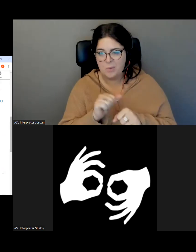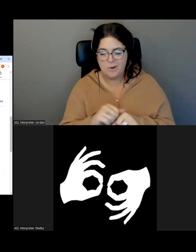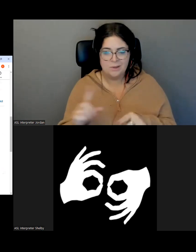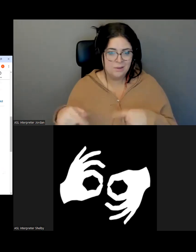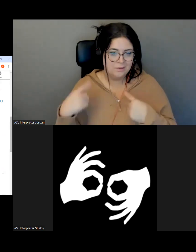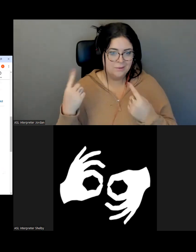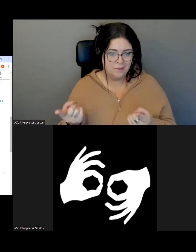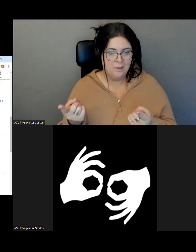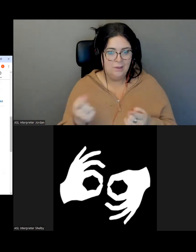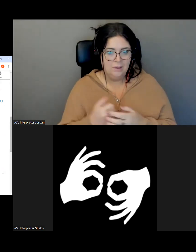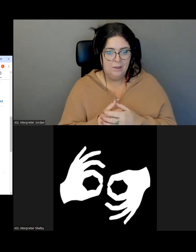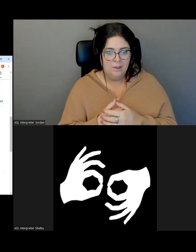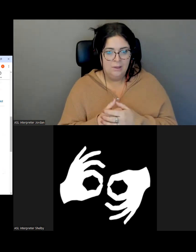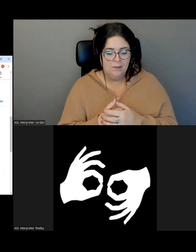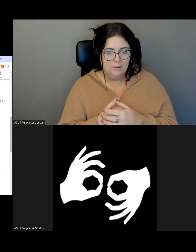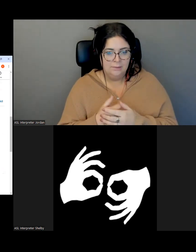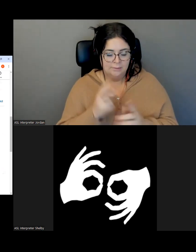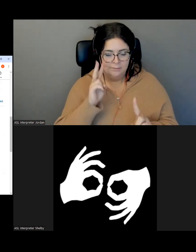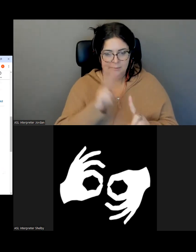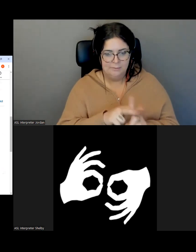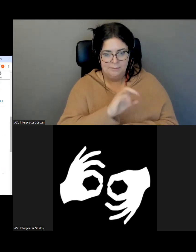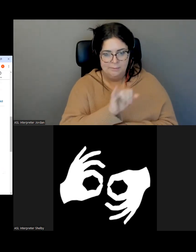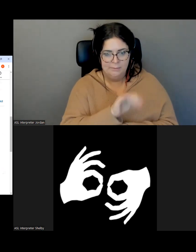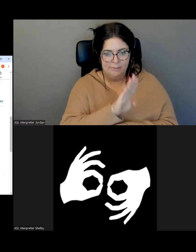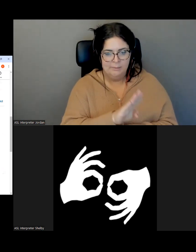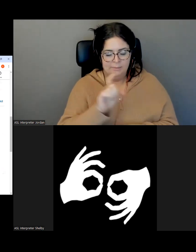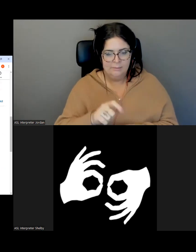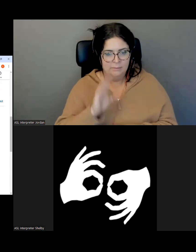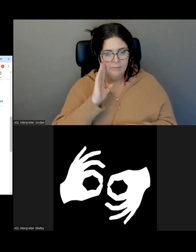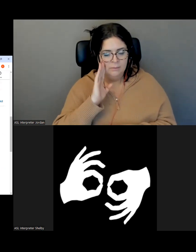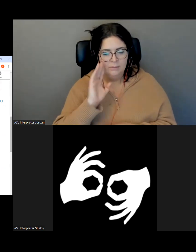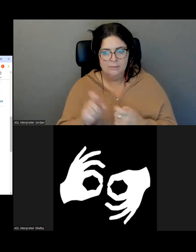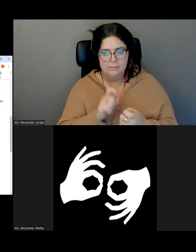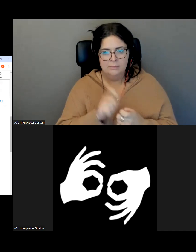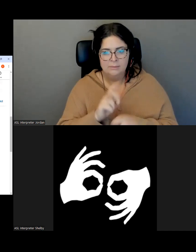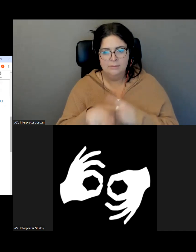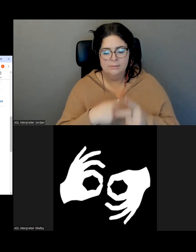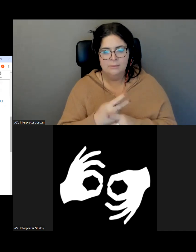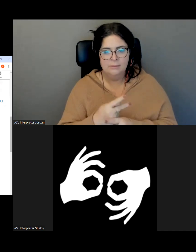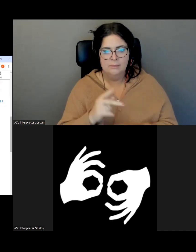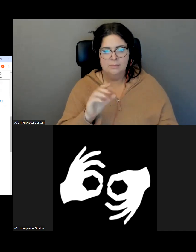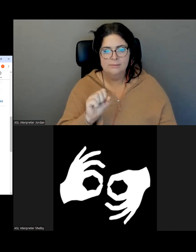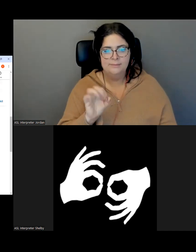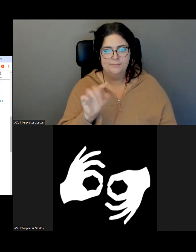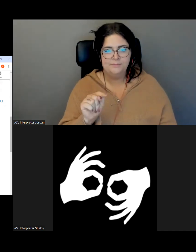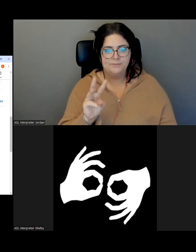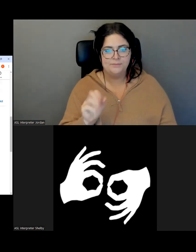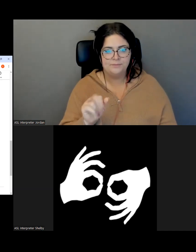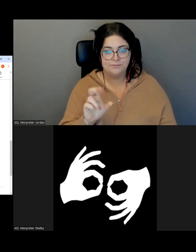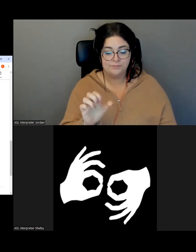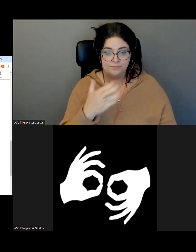bit, and this job that you're applying for requires you to know a certain type of software. This can be a really great place to